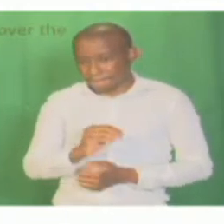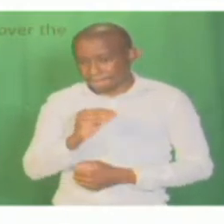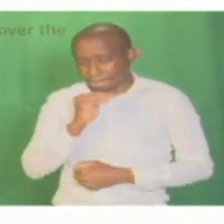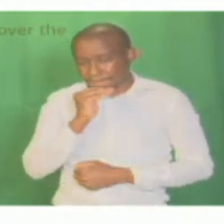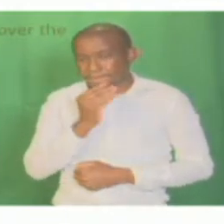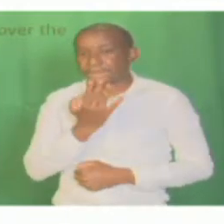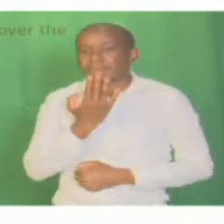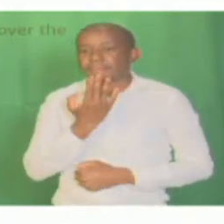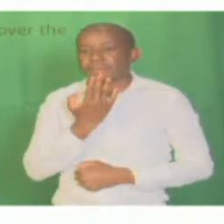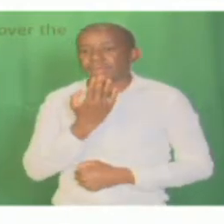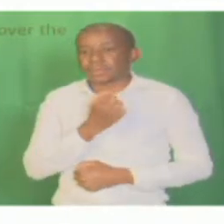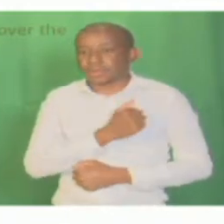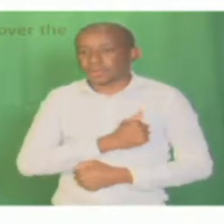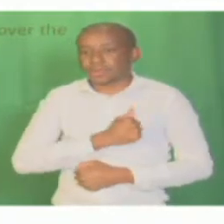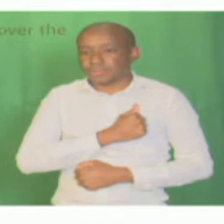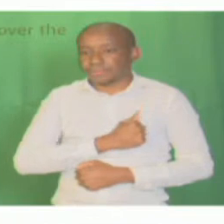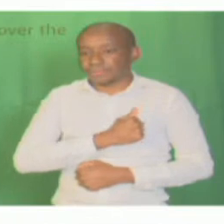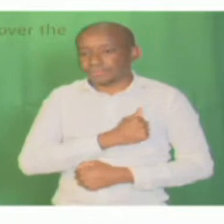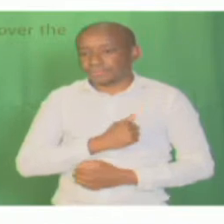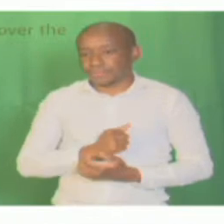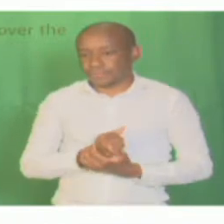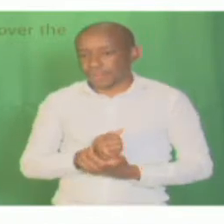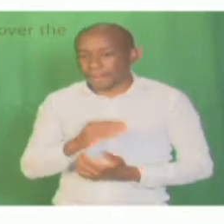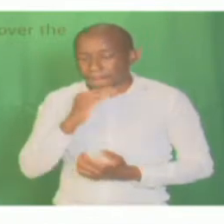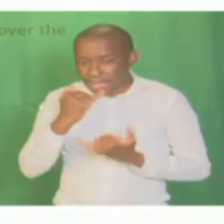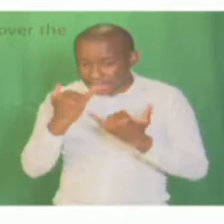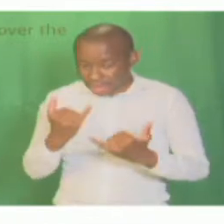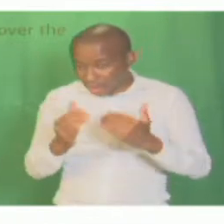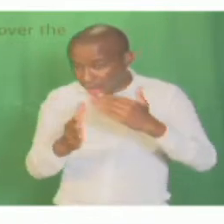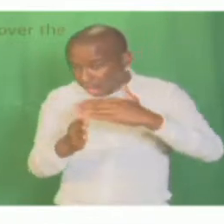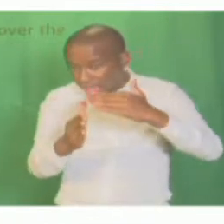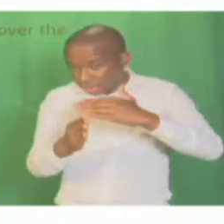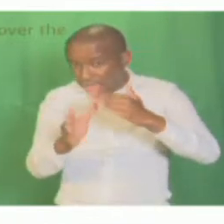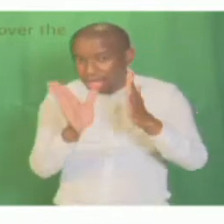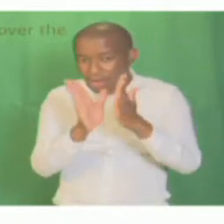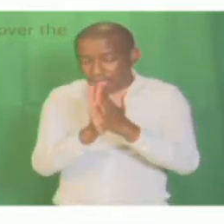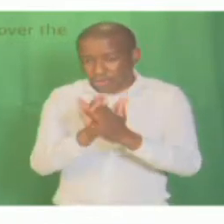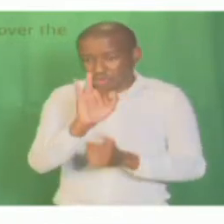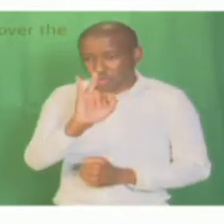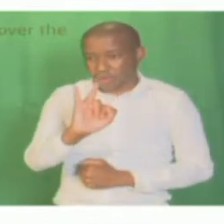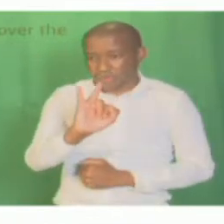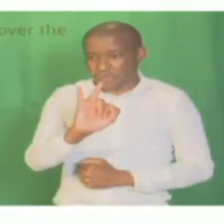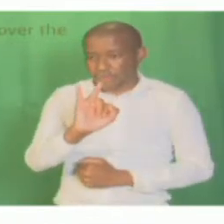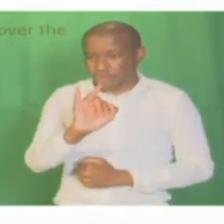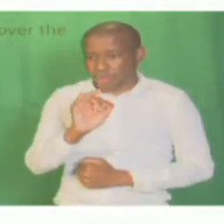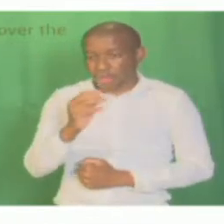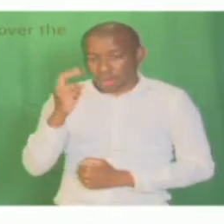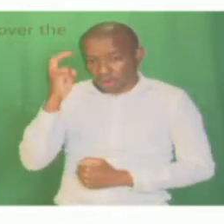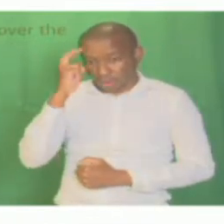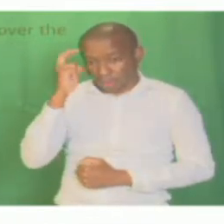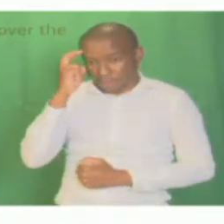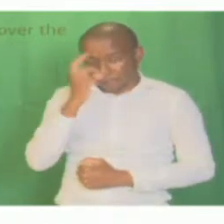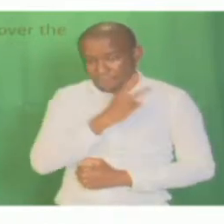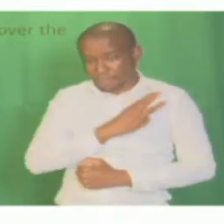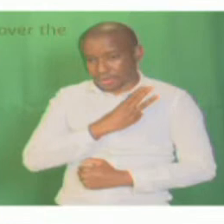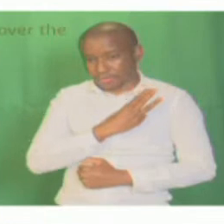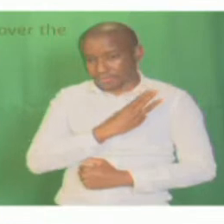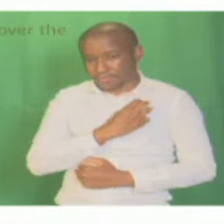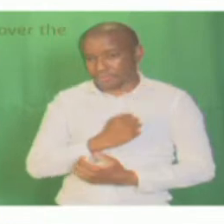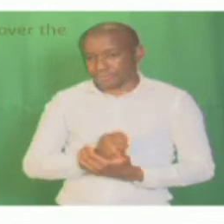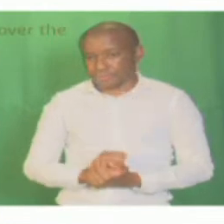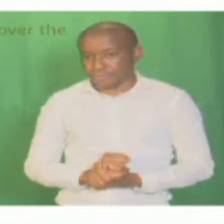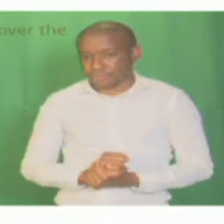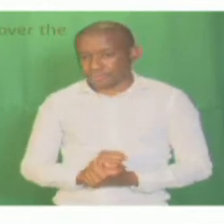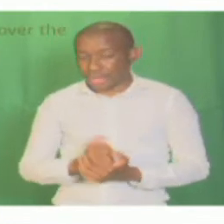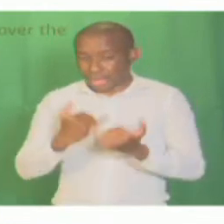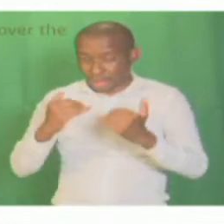There is no 3 here, which is going to give us 12. I hope we are together now. Then we move